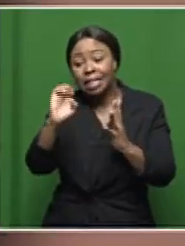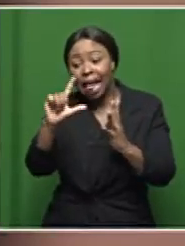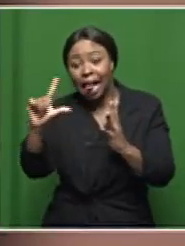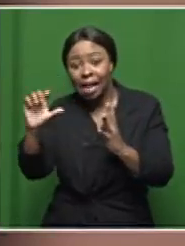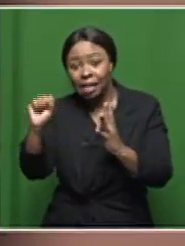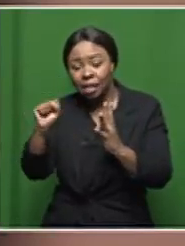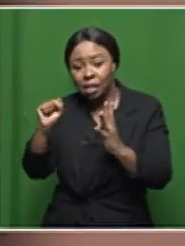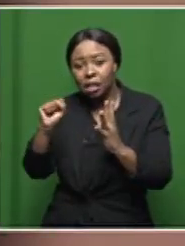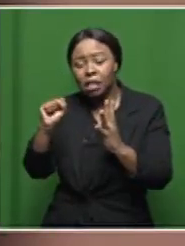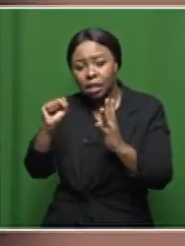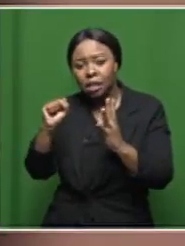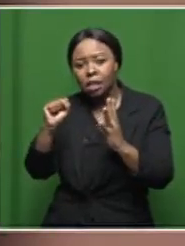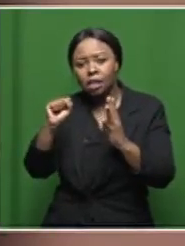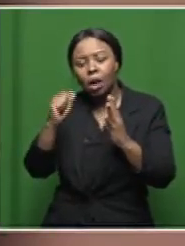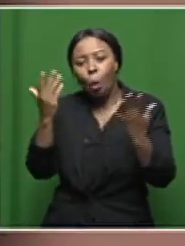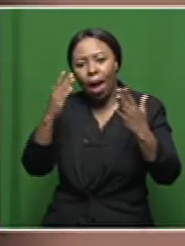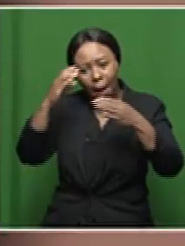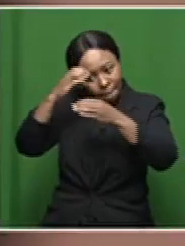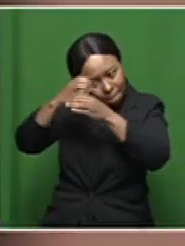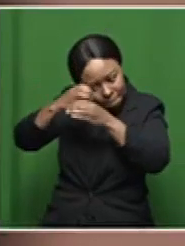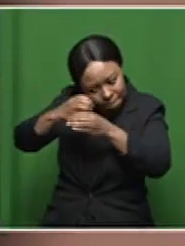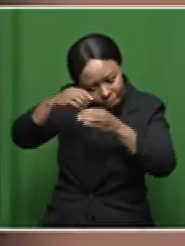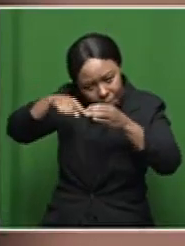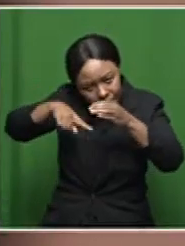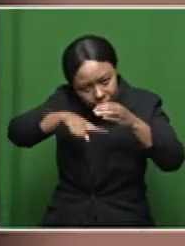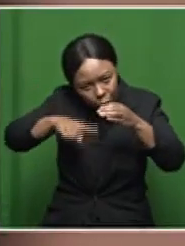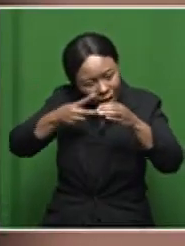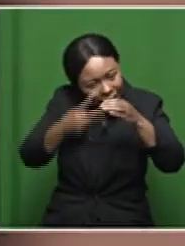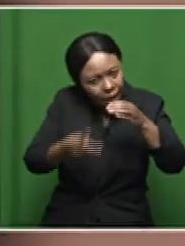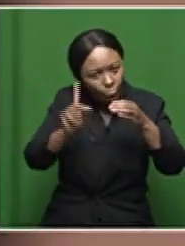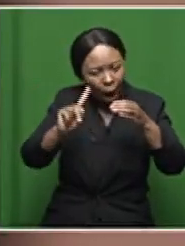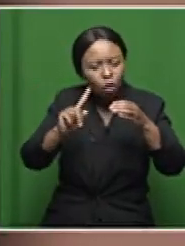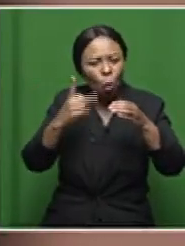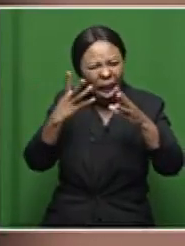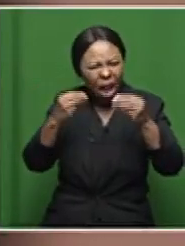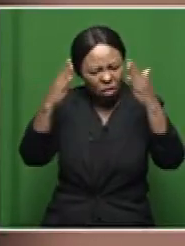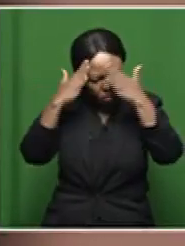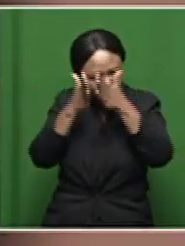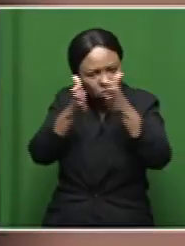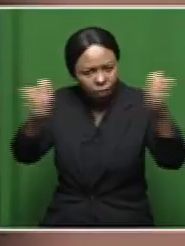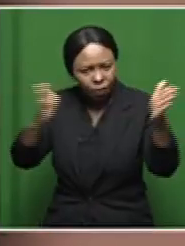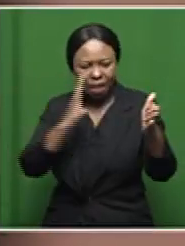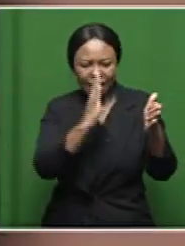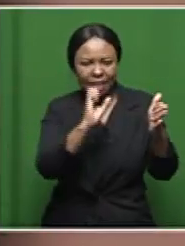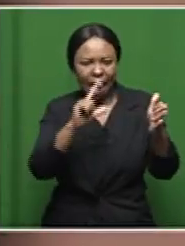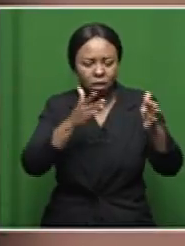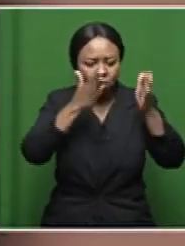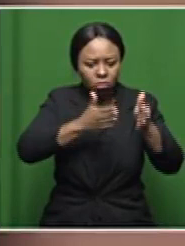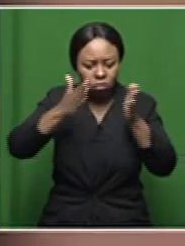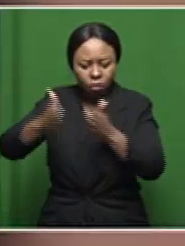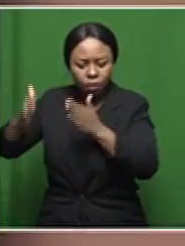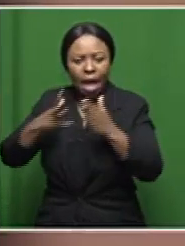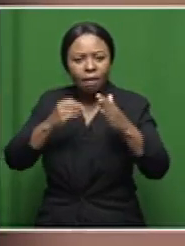seeing under the microscope. So you've got a broad classification where these cells are classified as what we call a low